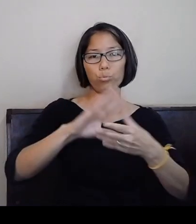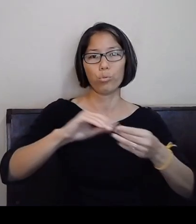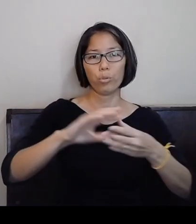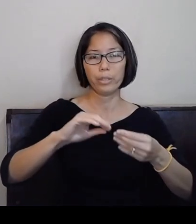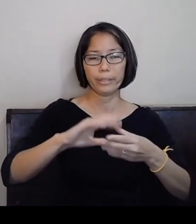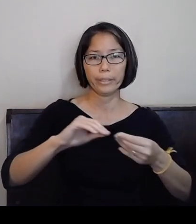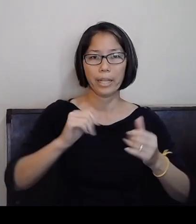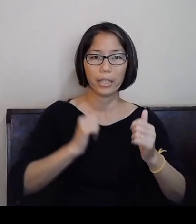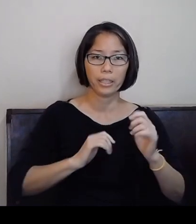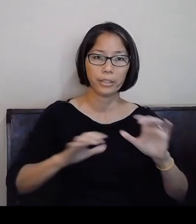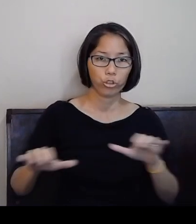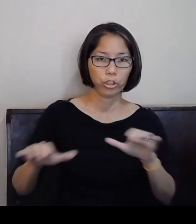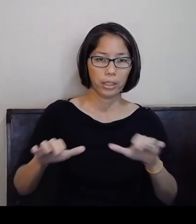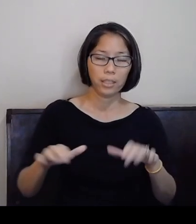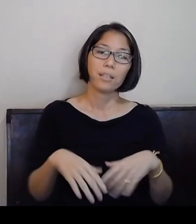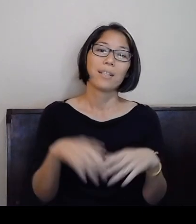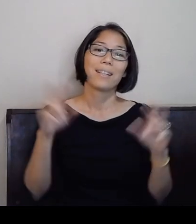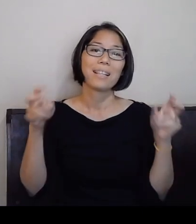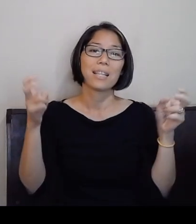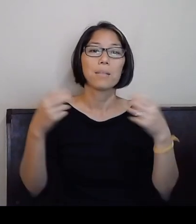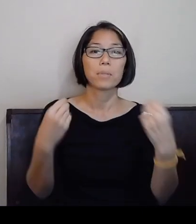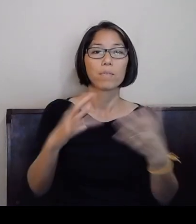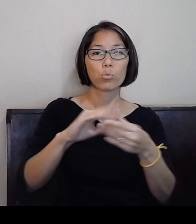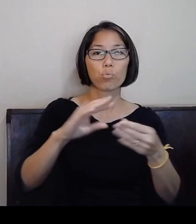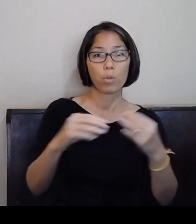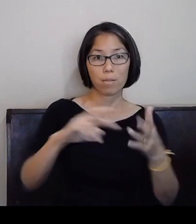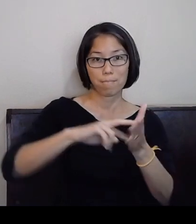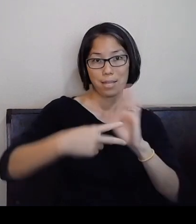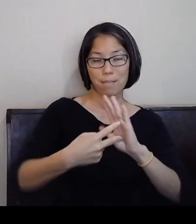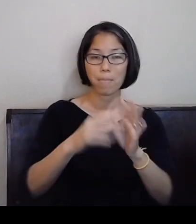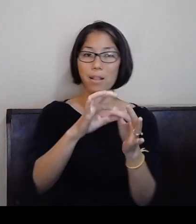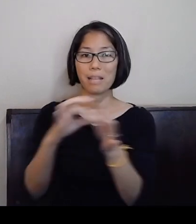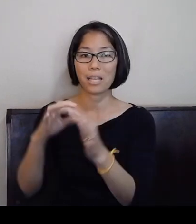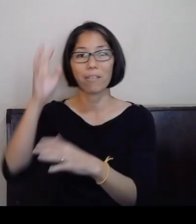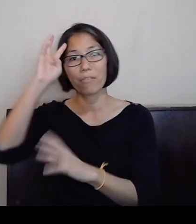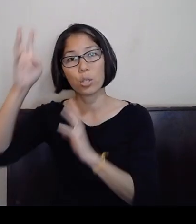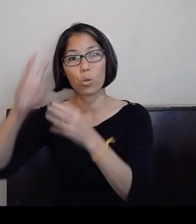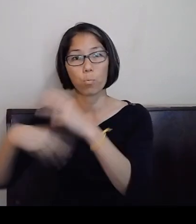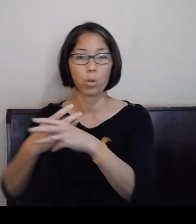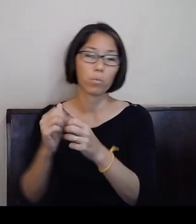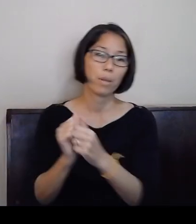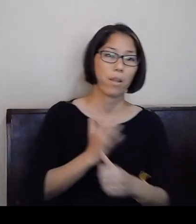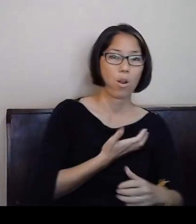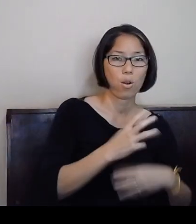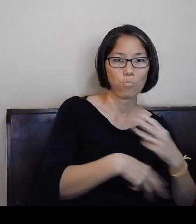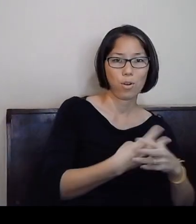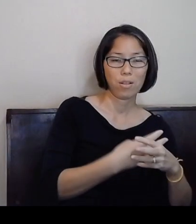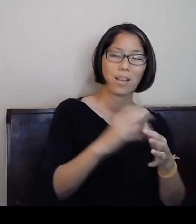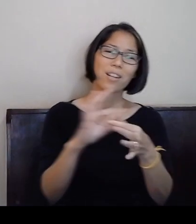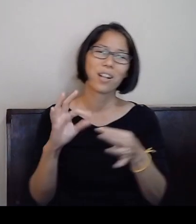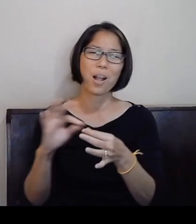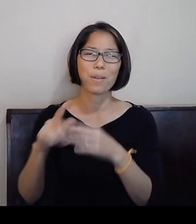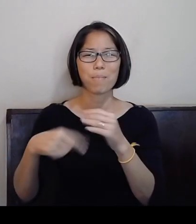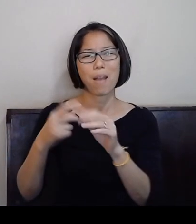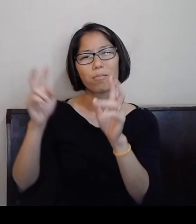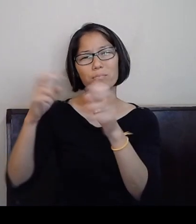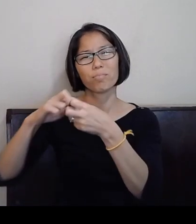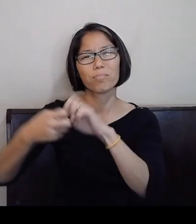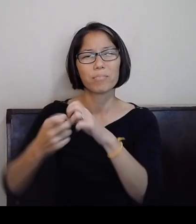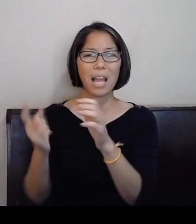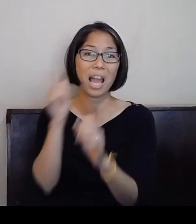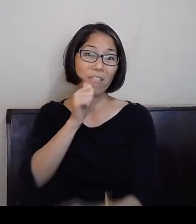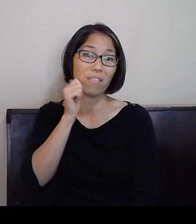of a story. Themes give a story meaning by linking the fictional world with our own. They comment on issues from our everyday